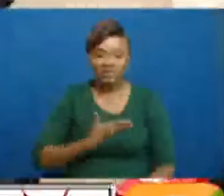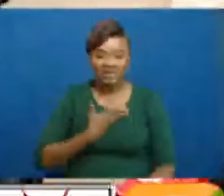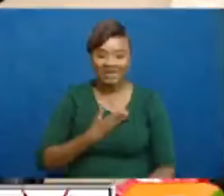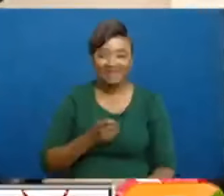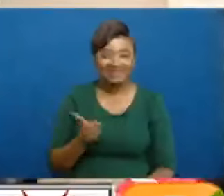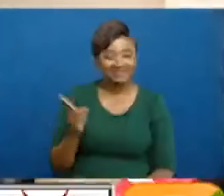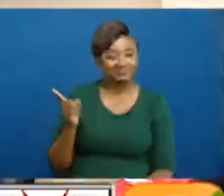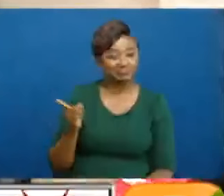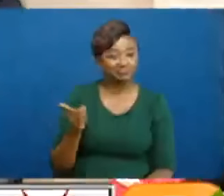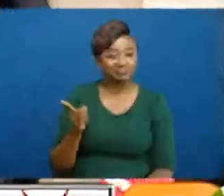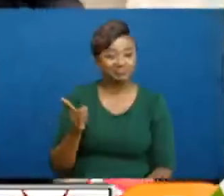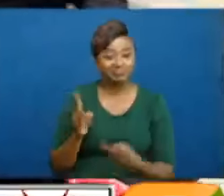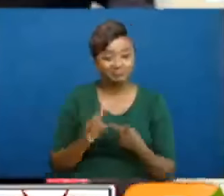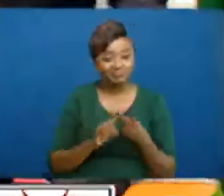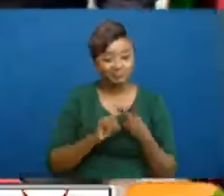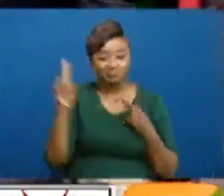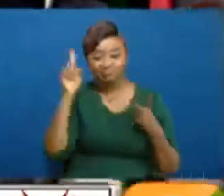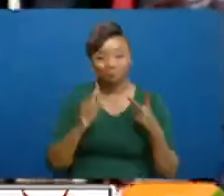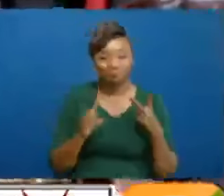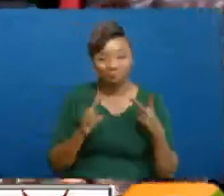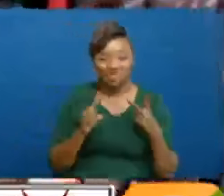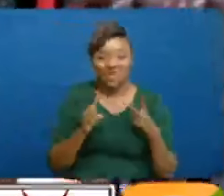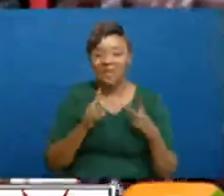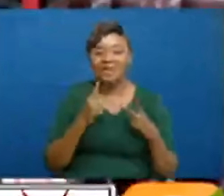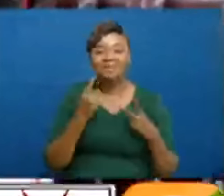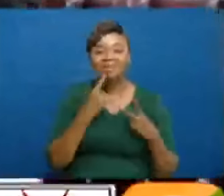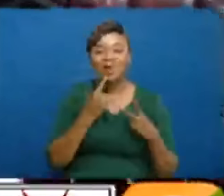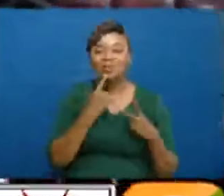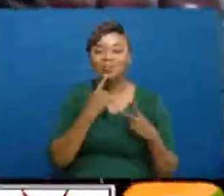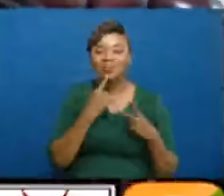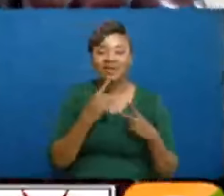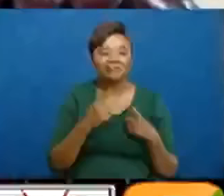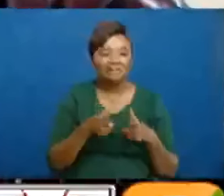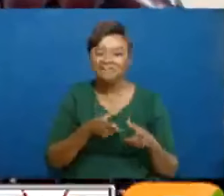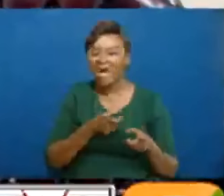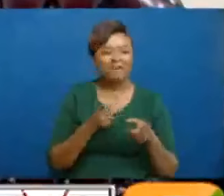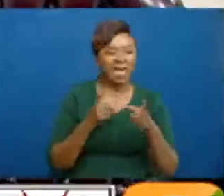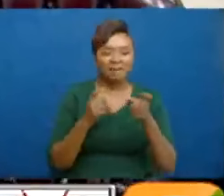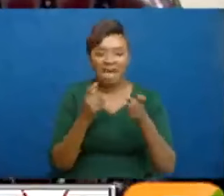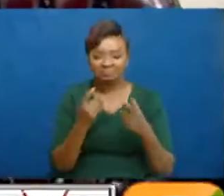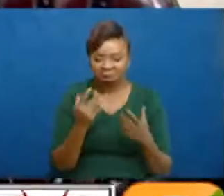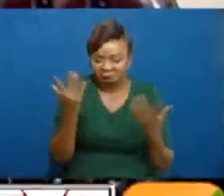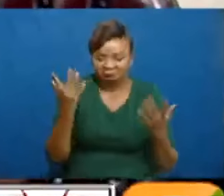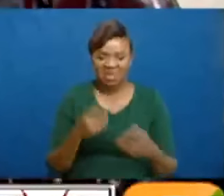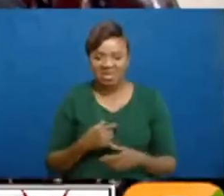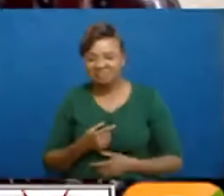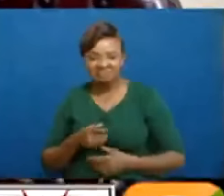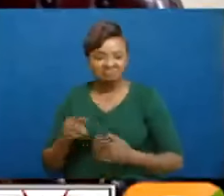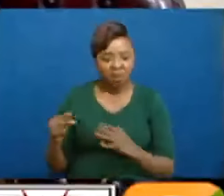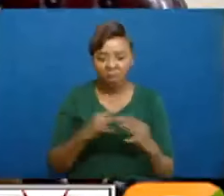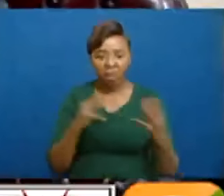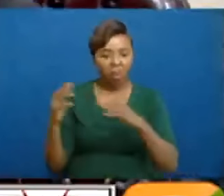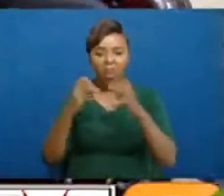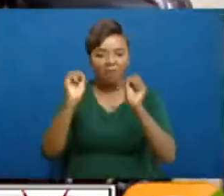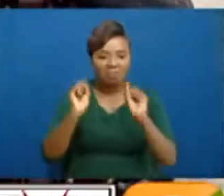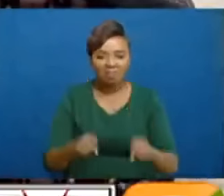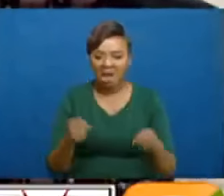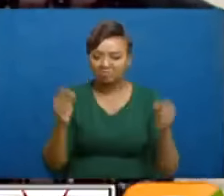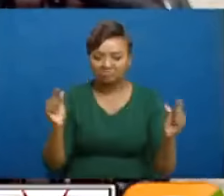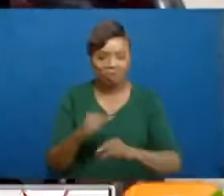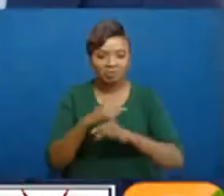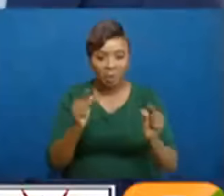was also known for his outspoken ways. He was loud and rarely resisted the opportunity to argue, and that